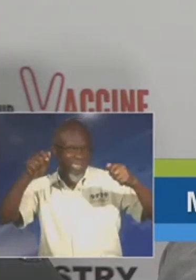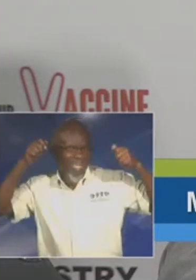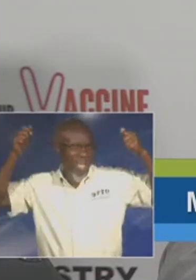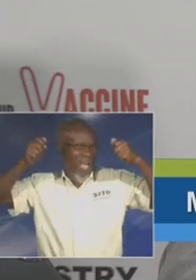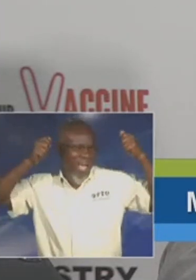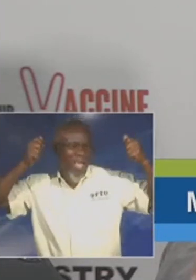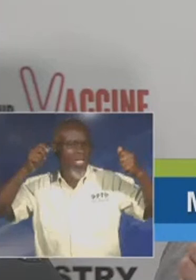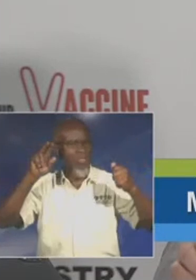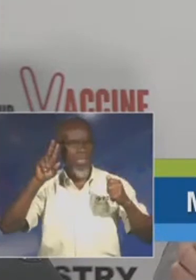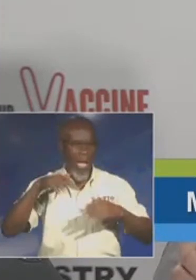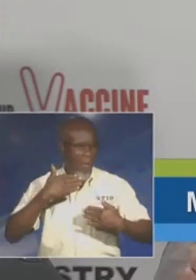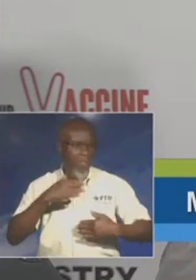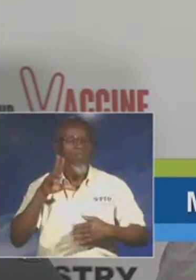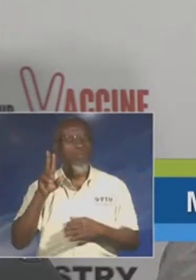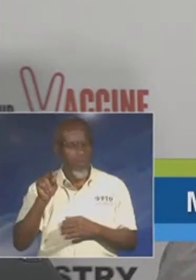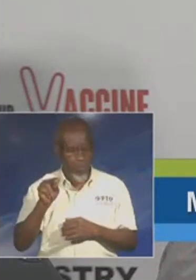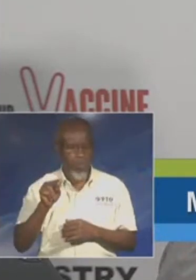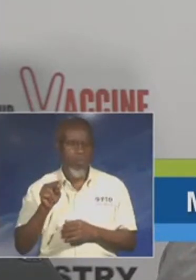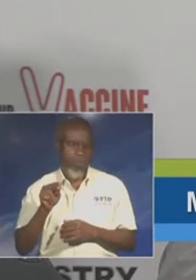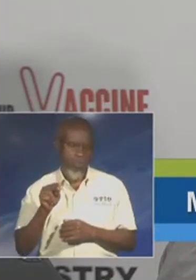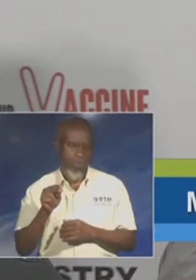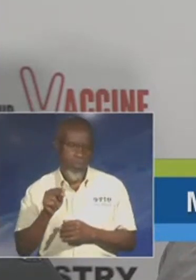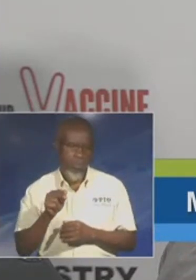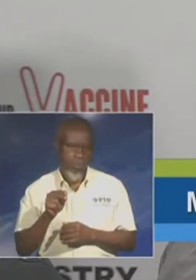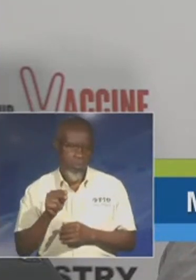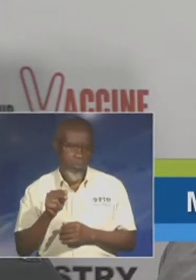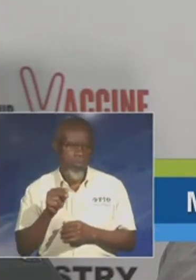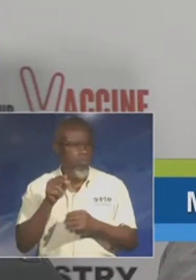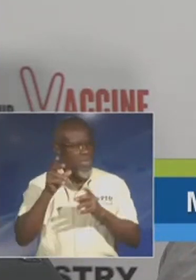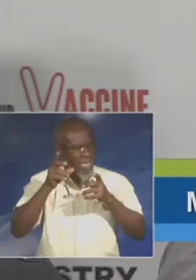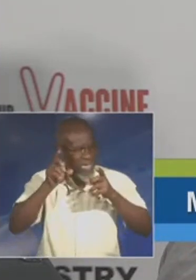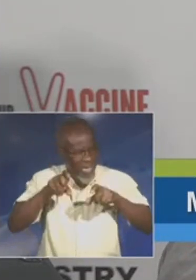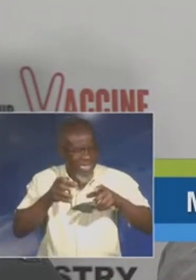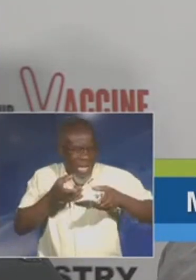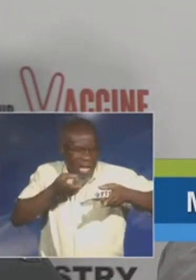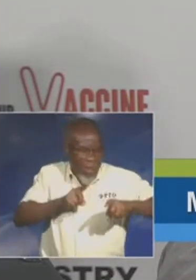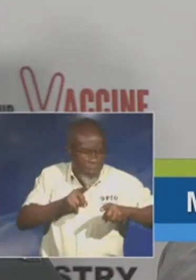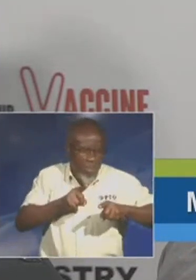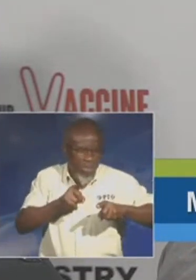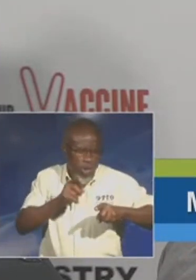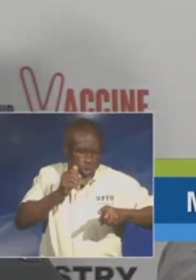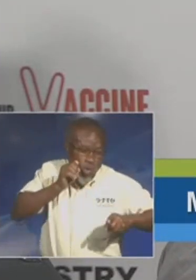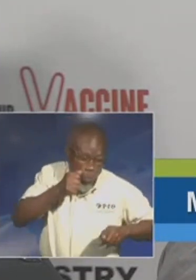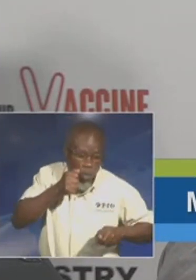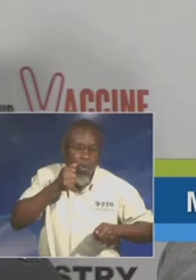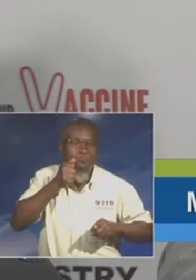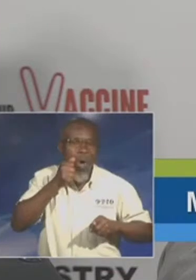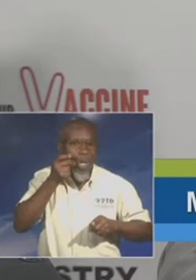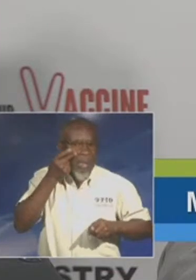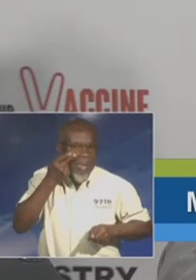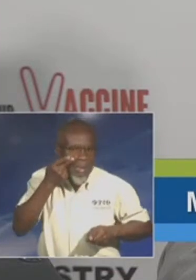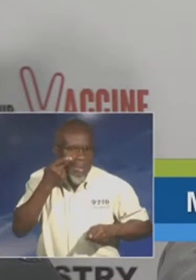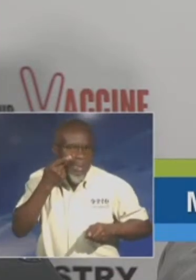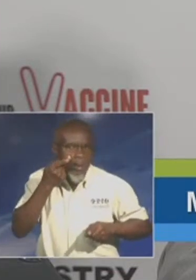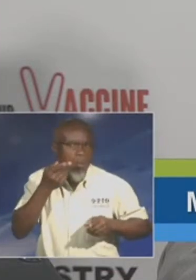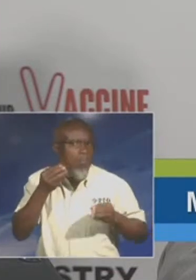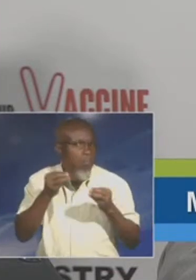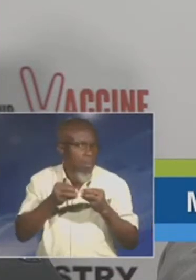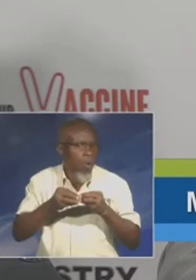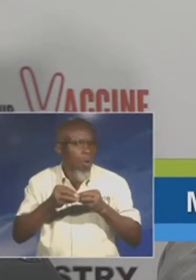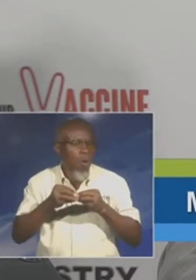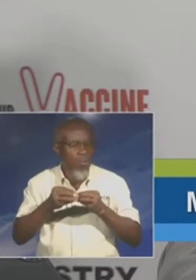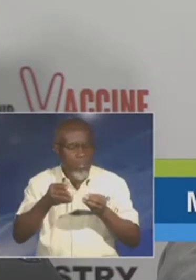be followed, and those were my exact words, could be followed tomorrow by deaths. What we did see from Easter Sunday to